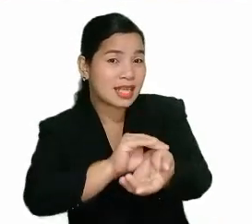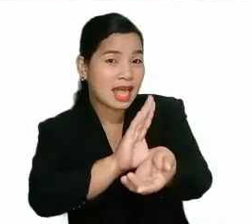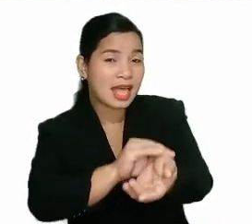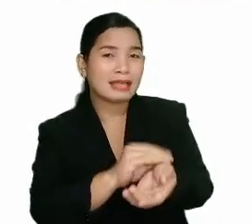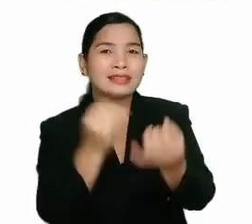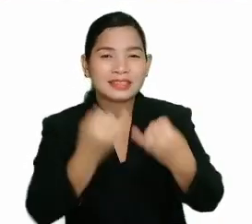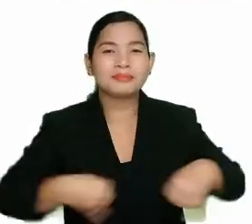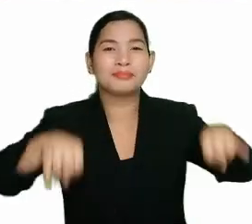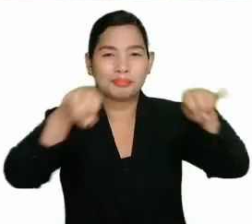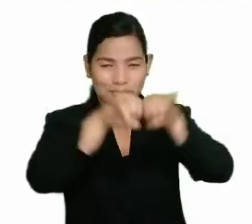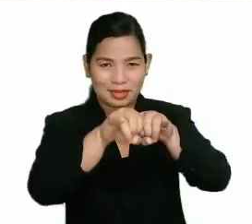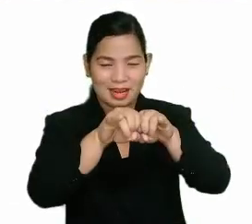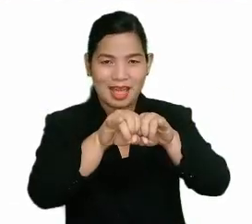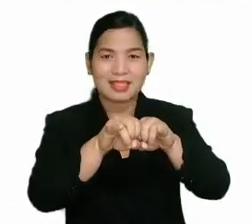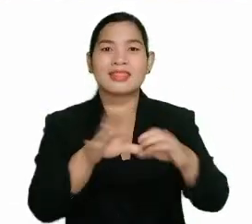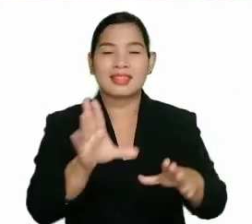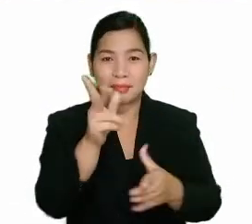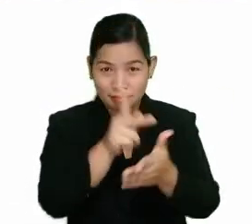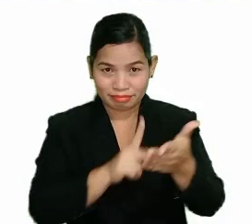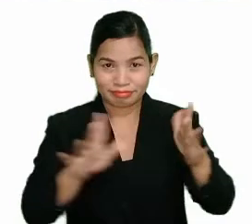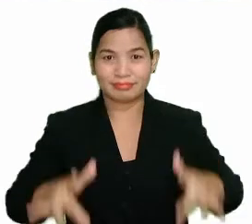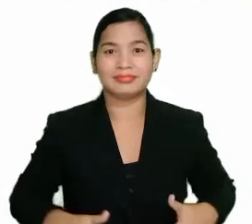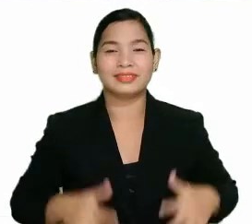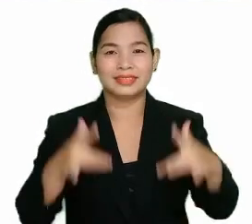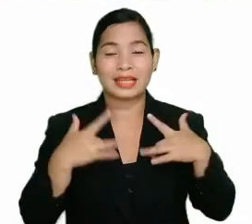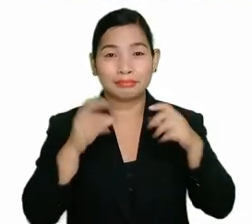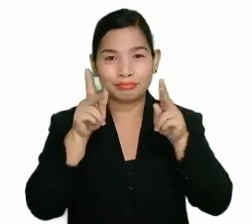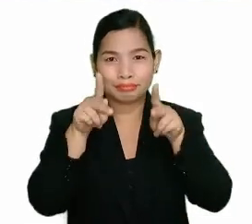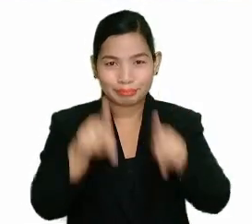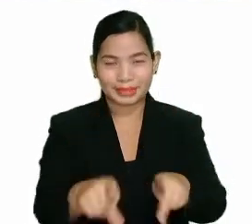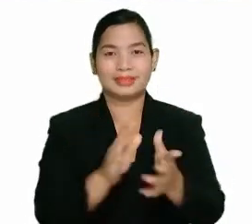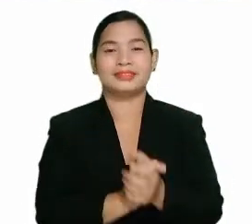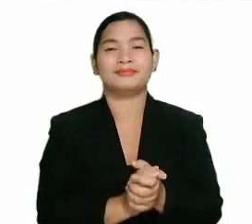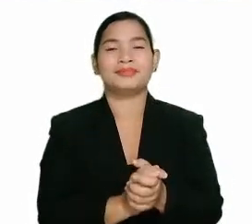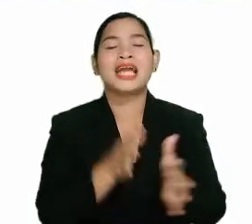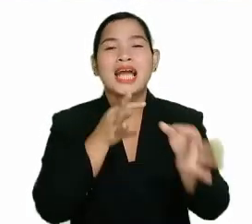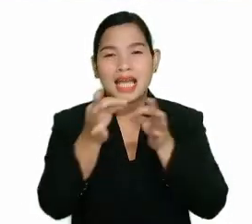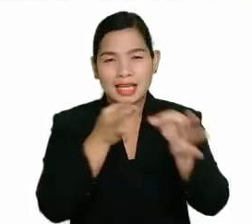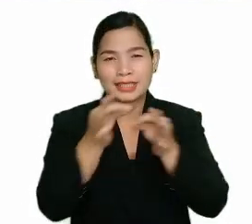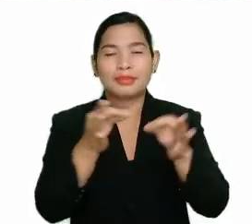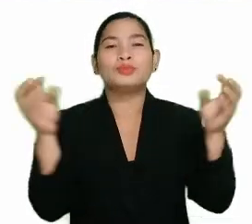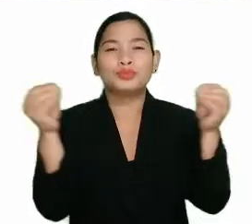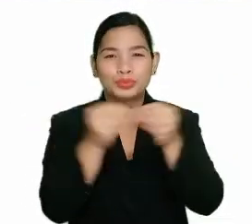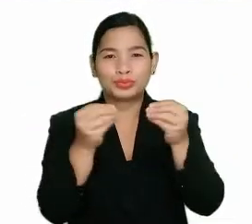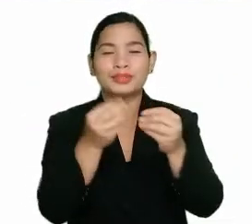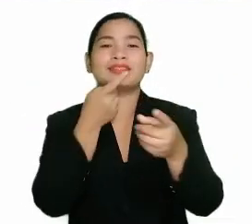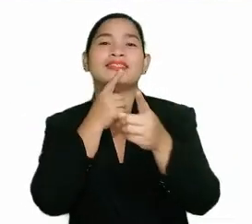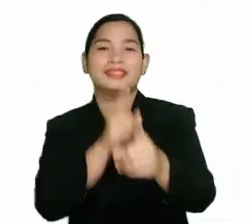structural and functional unit of life? I would like you to explain your answers